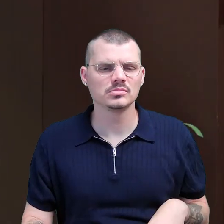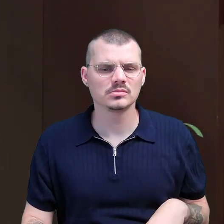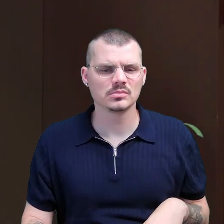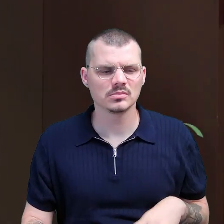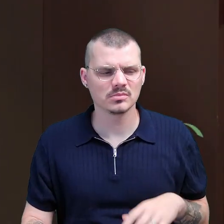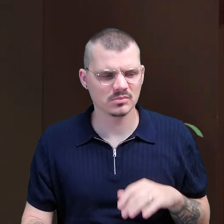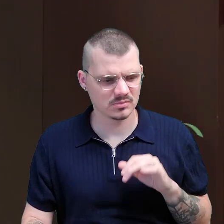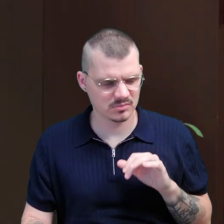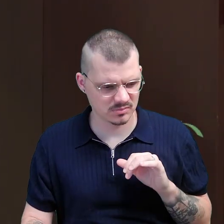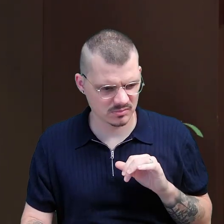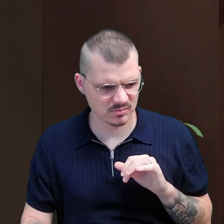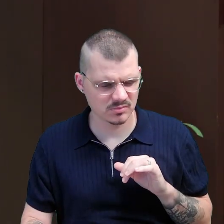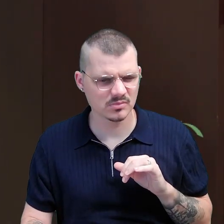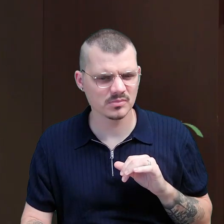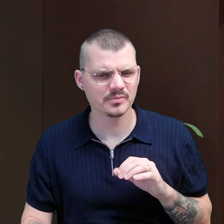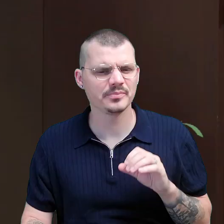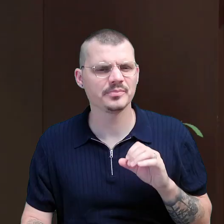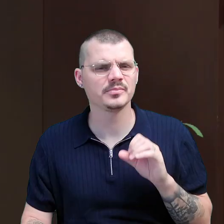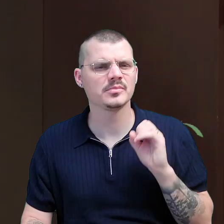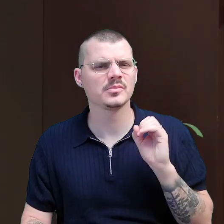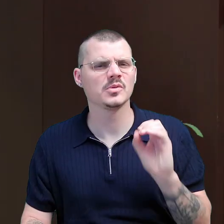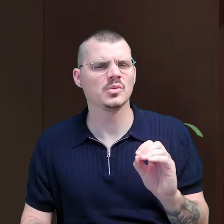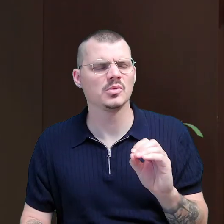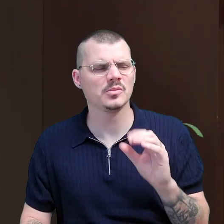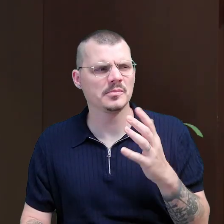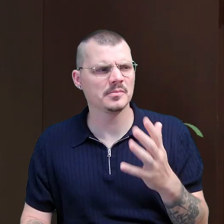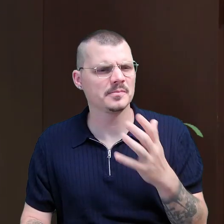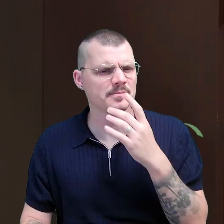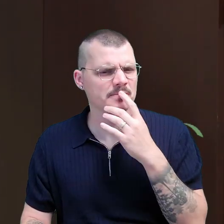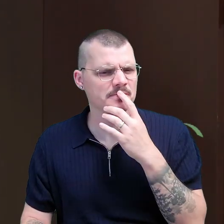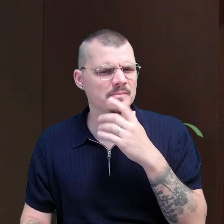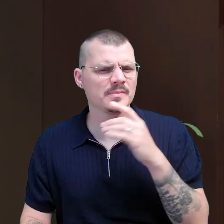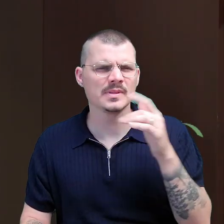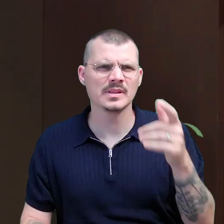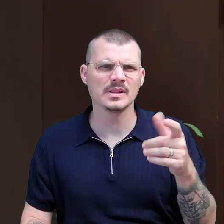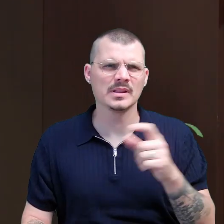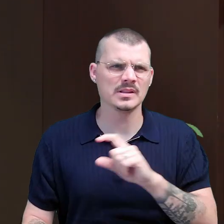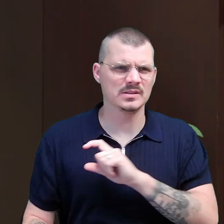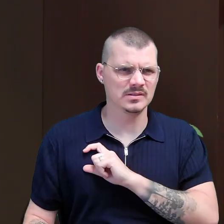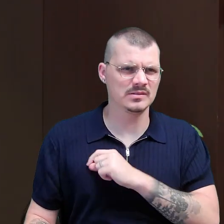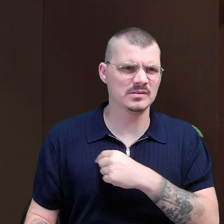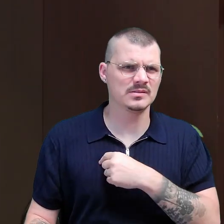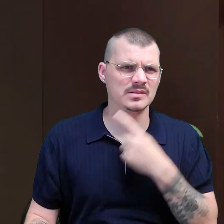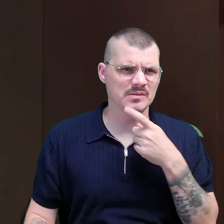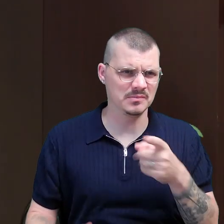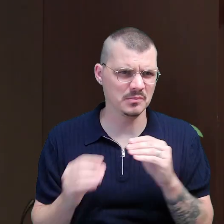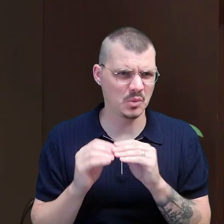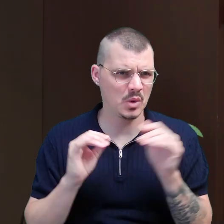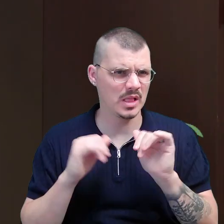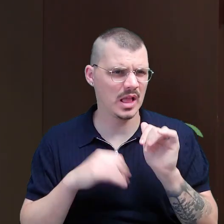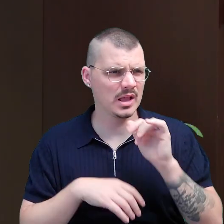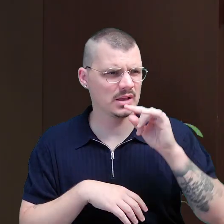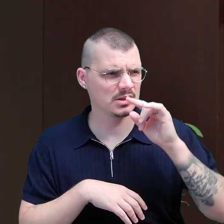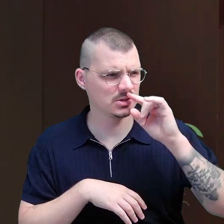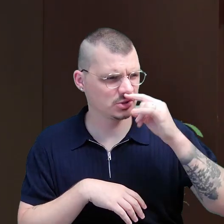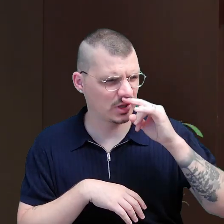Okay, so a formulation that suggests he's more of a